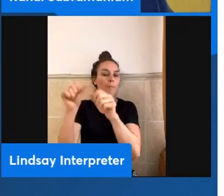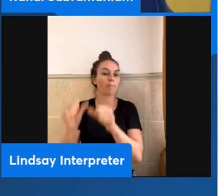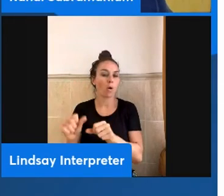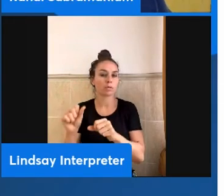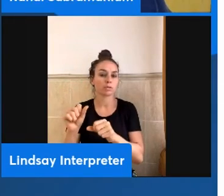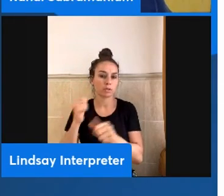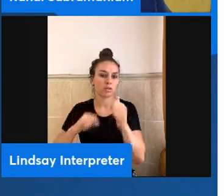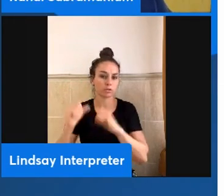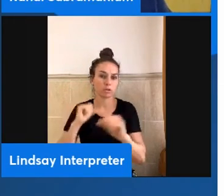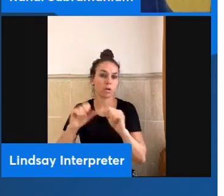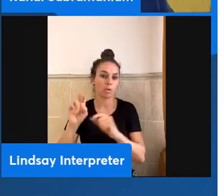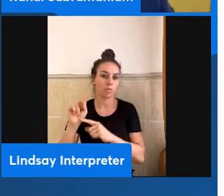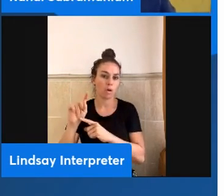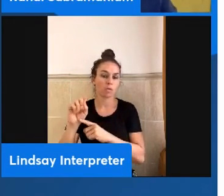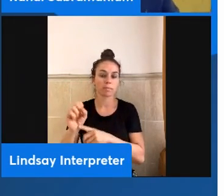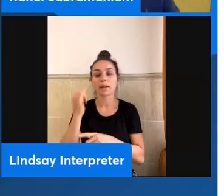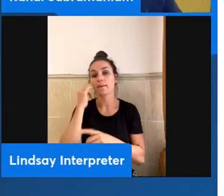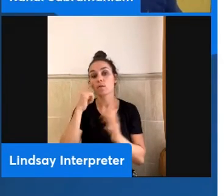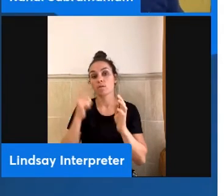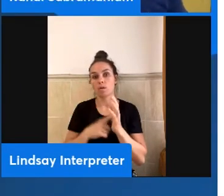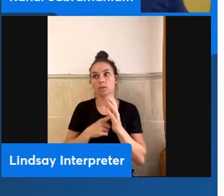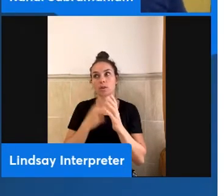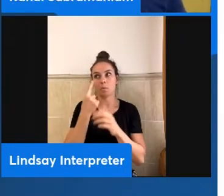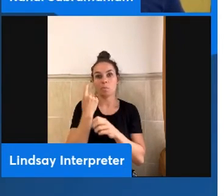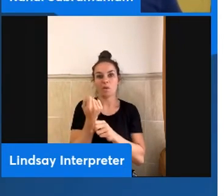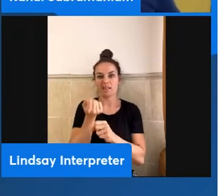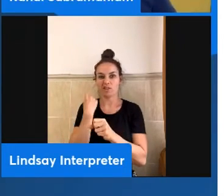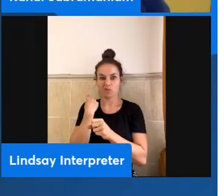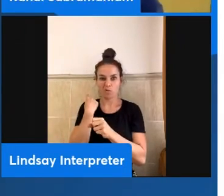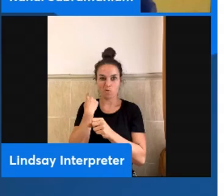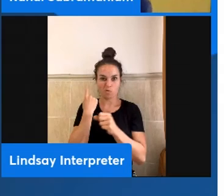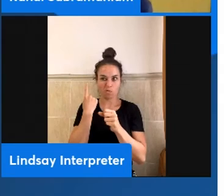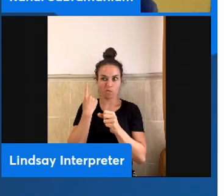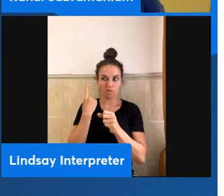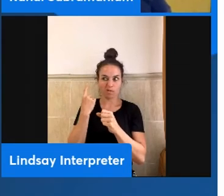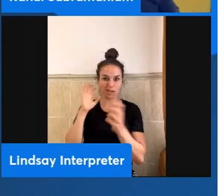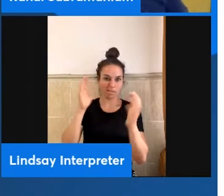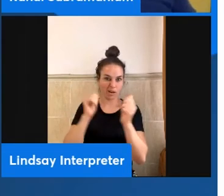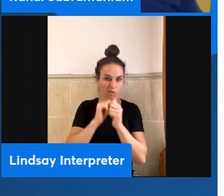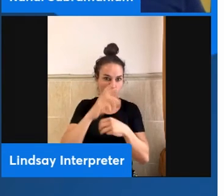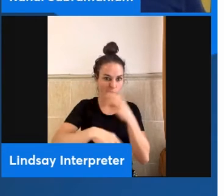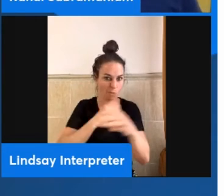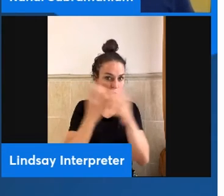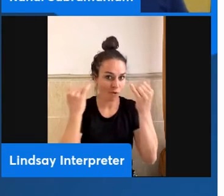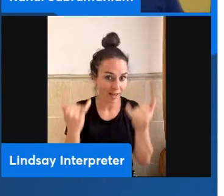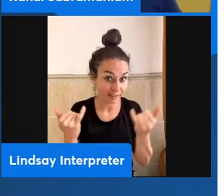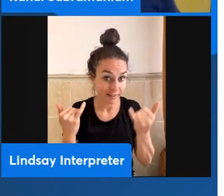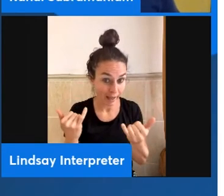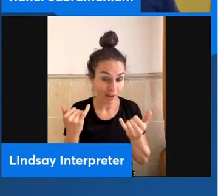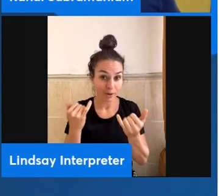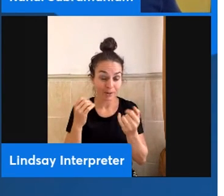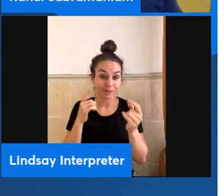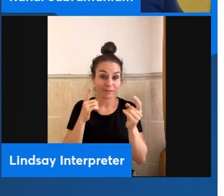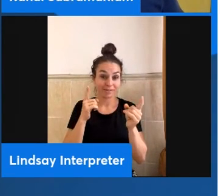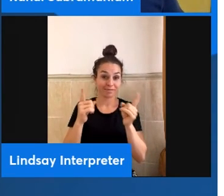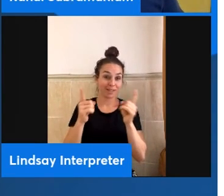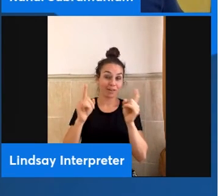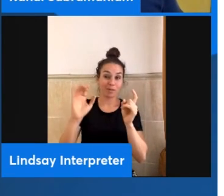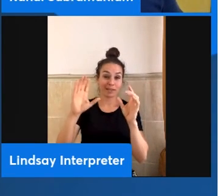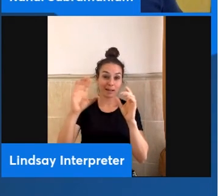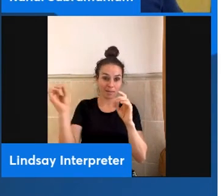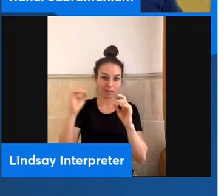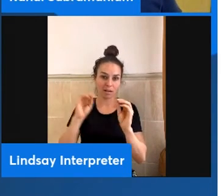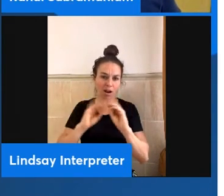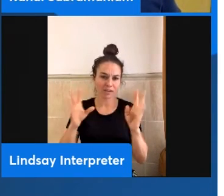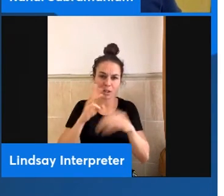If you looked at the state of the world a year ago between these two companies, it looked a little bit strained.